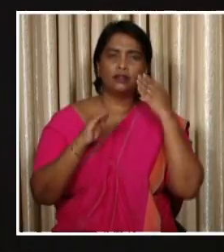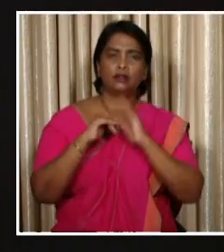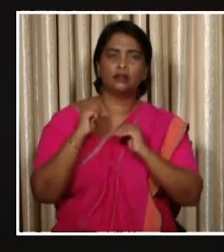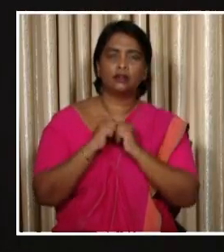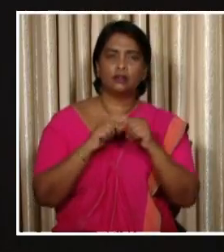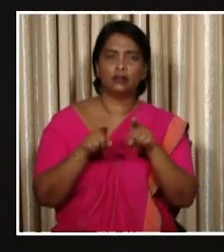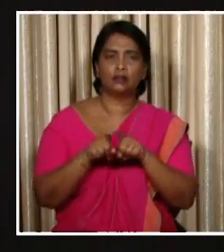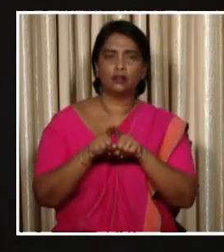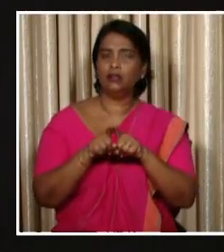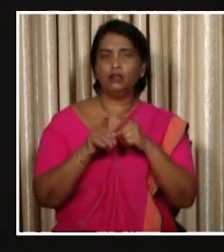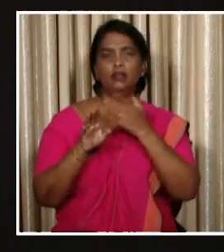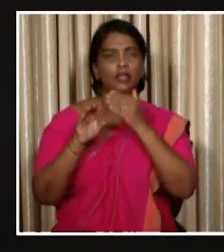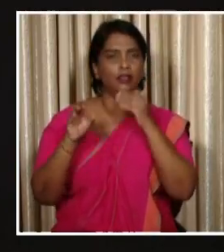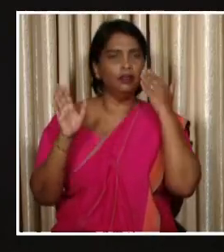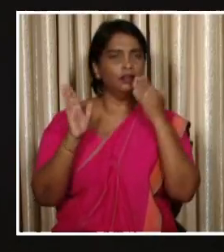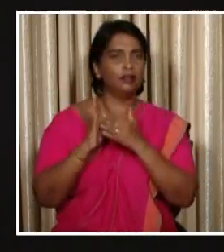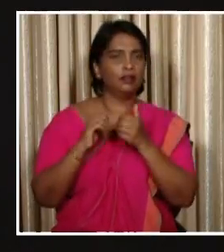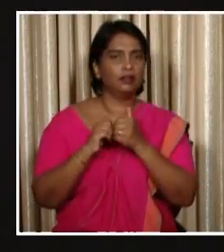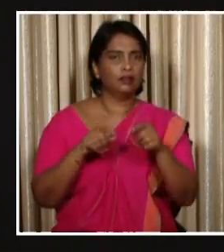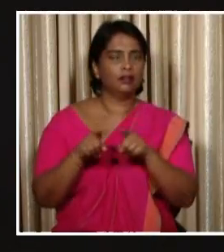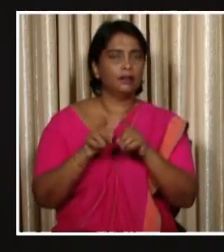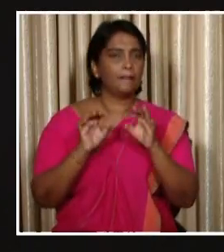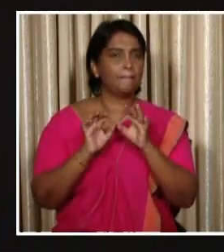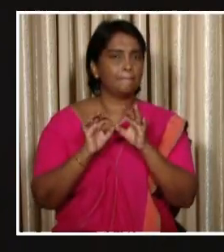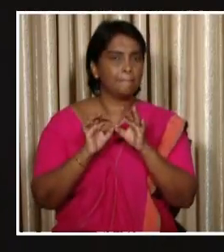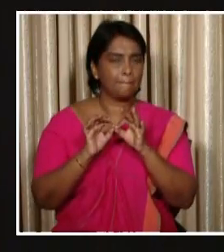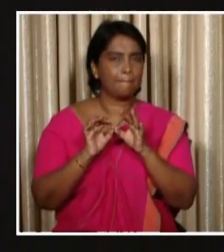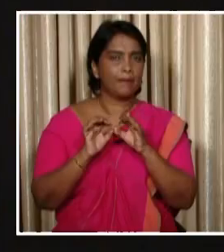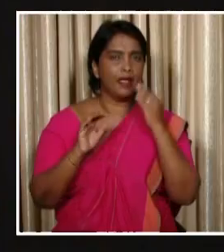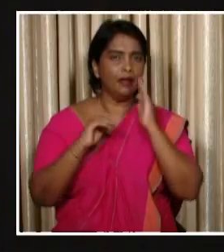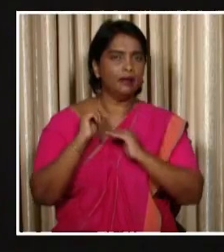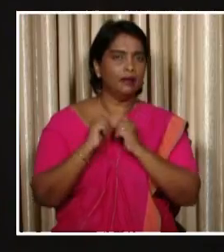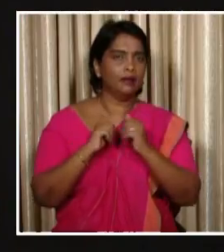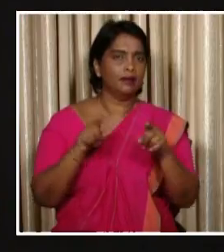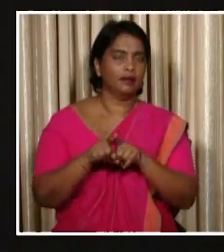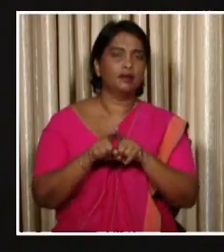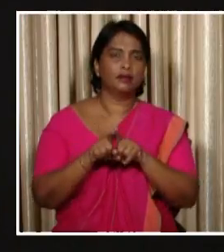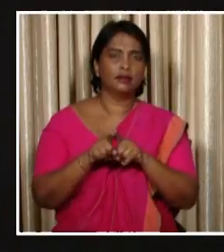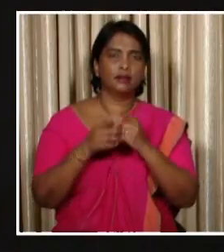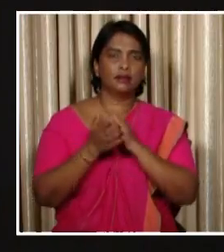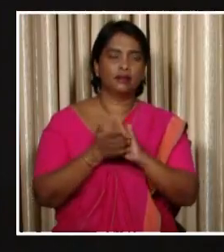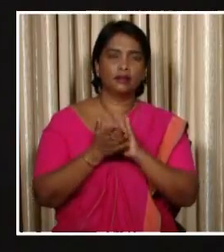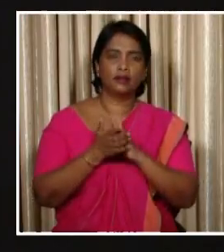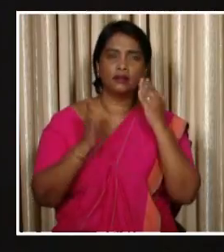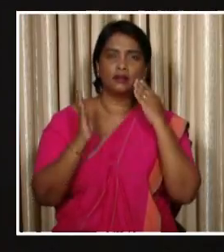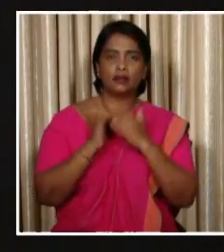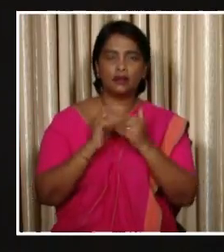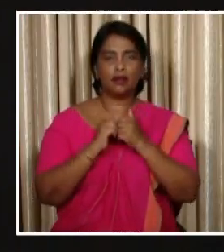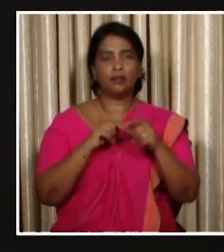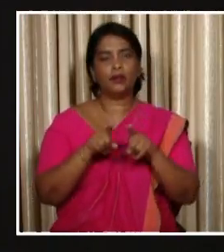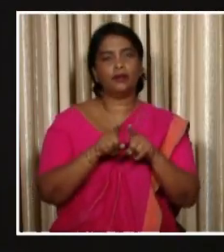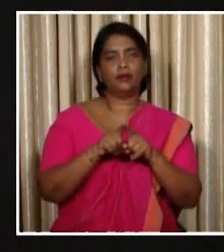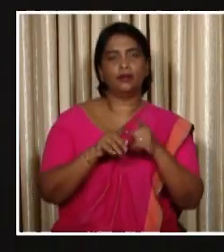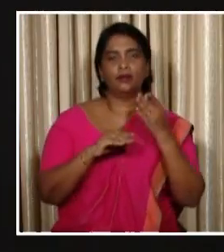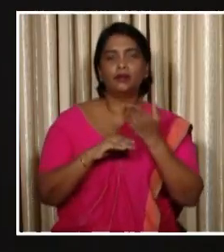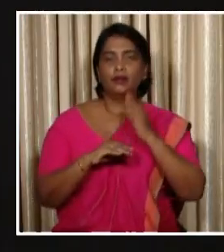investments into Sri Lanka. With India, we have ongoing discussions to materialize several other investments. So